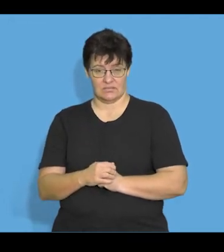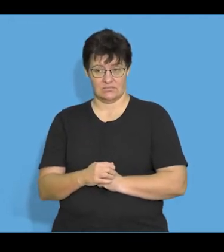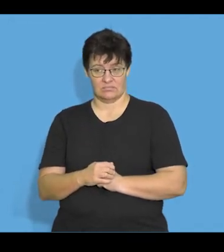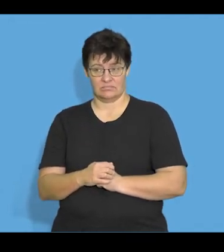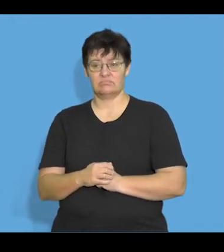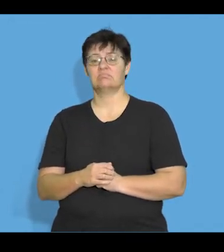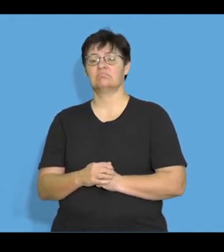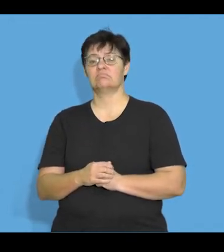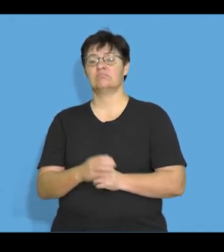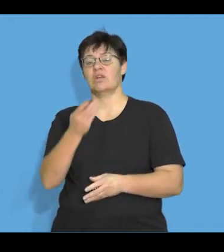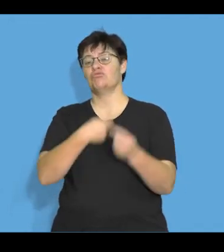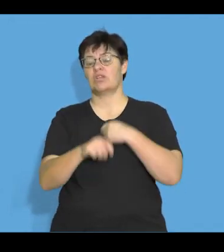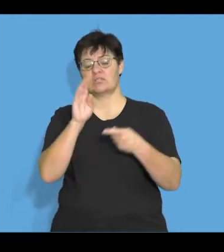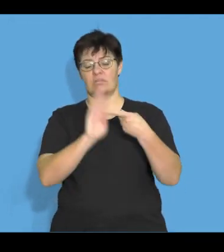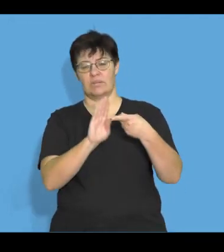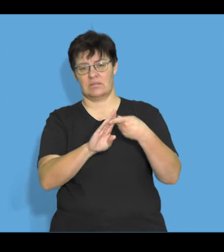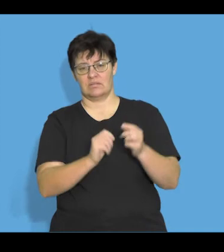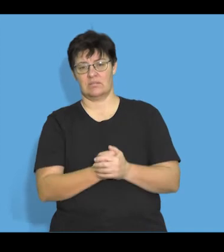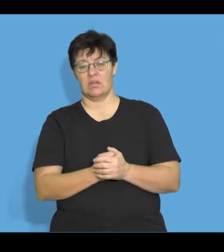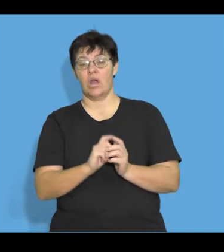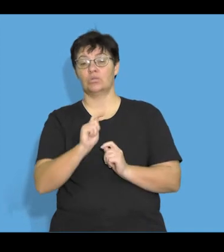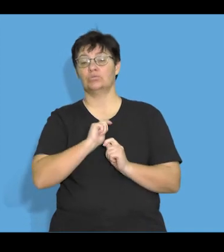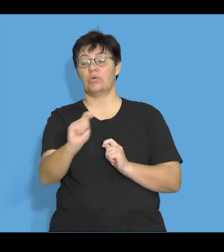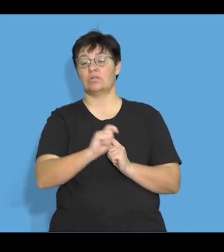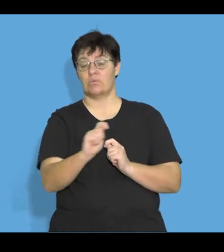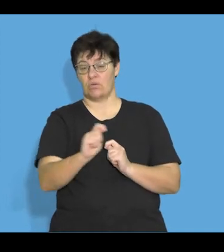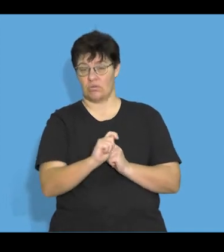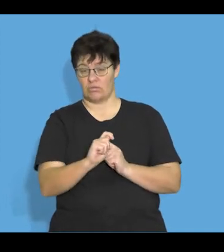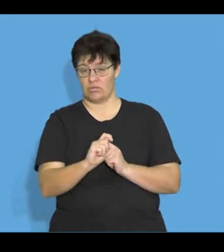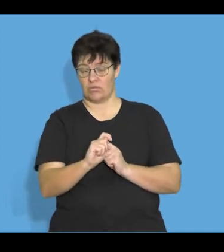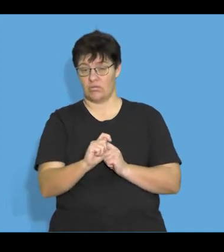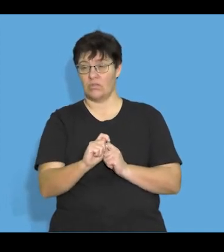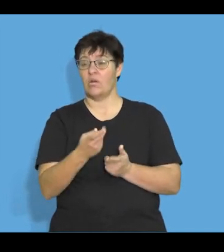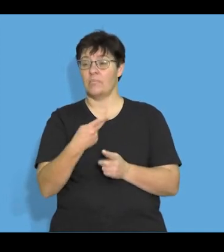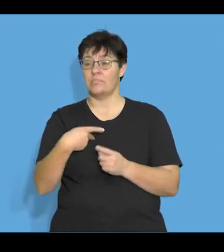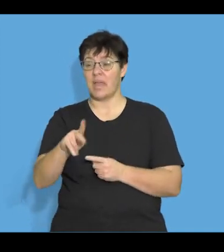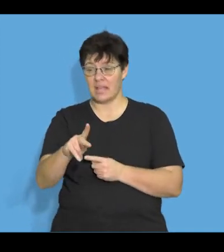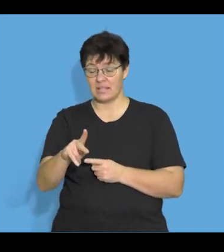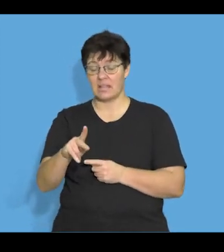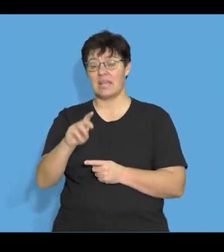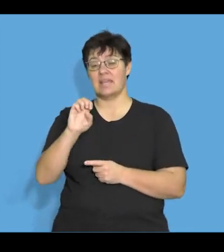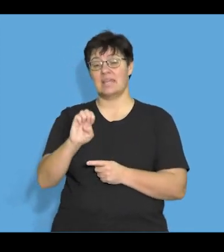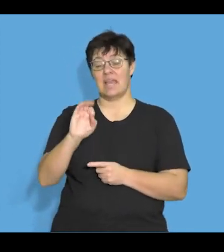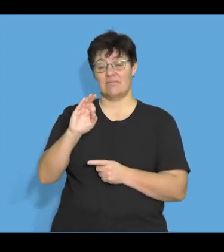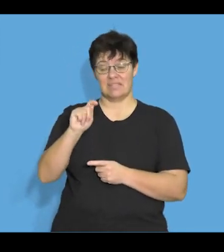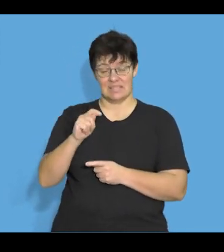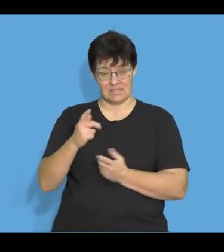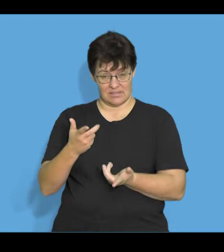transaction number 1. Transport cost on trading goods paid by EFT amounted